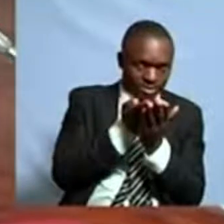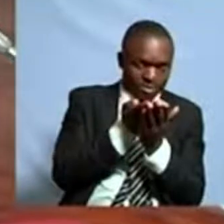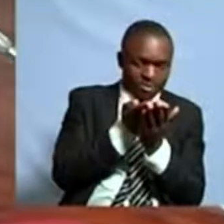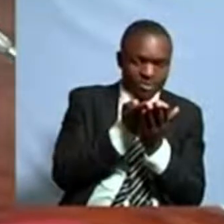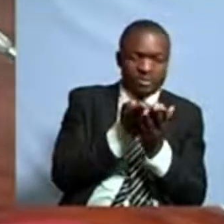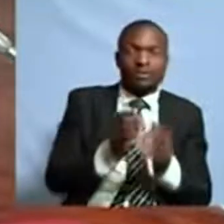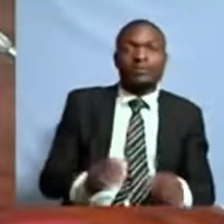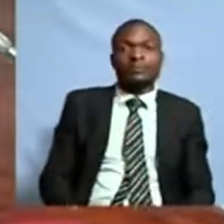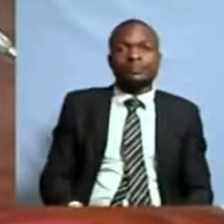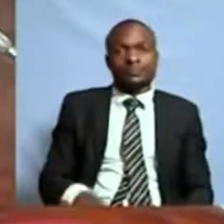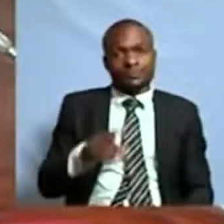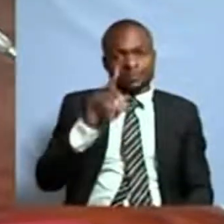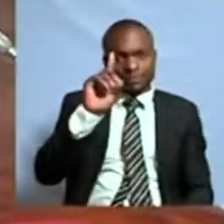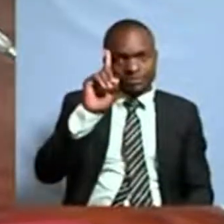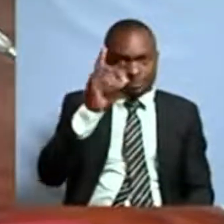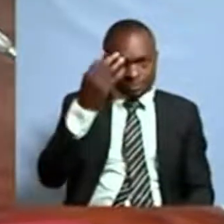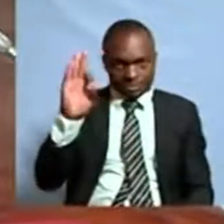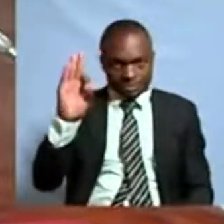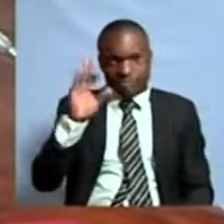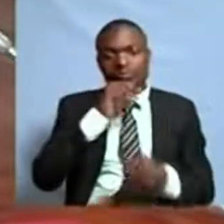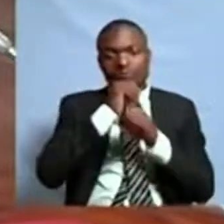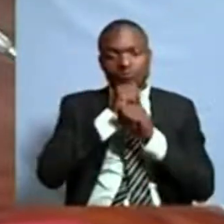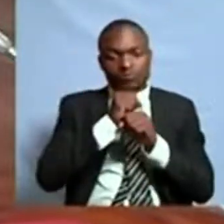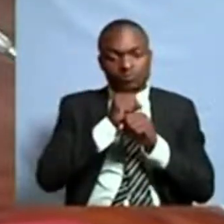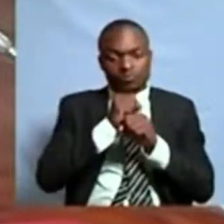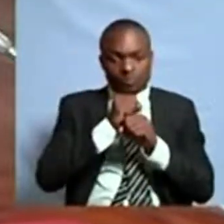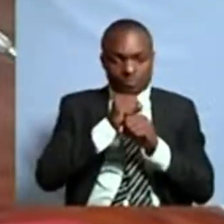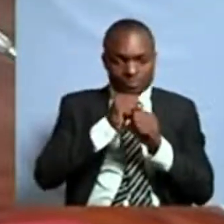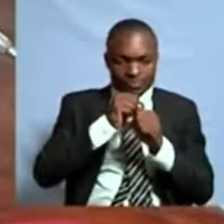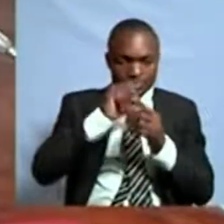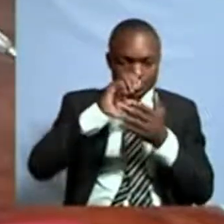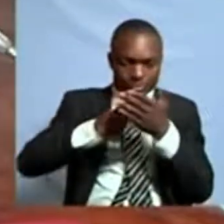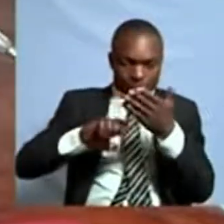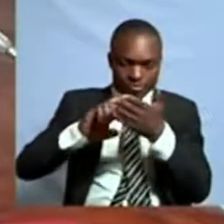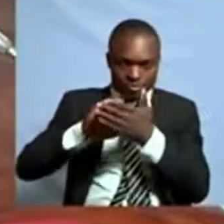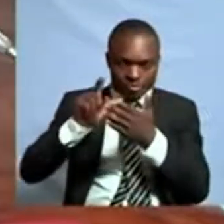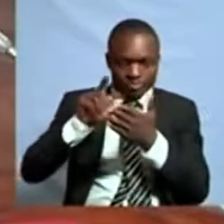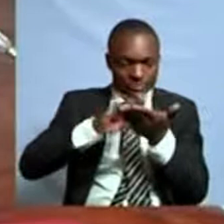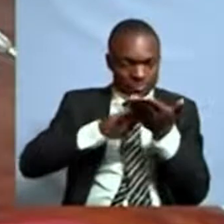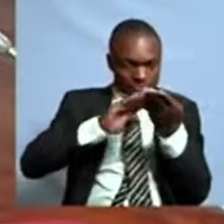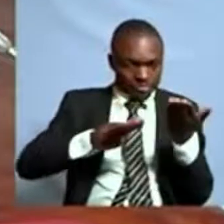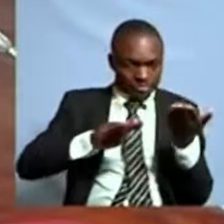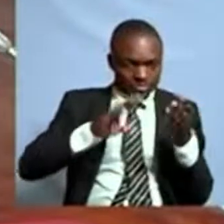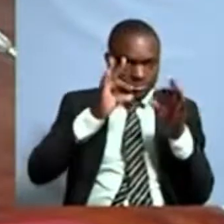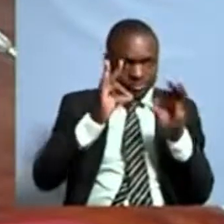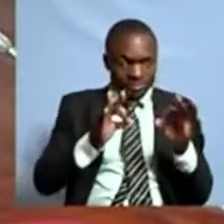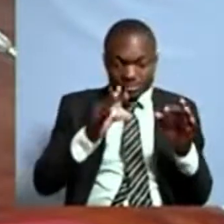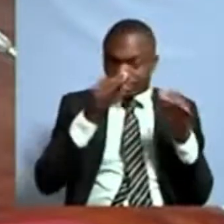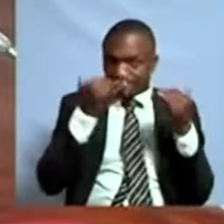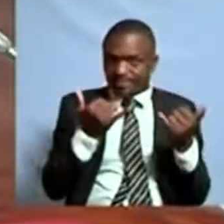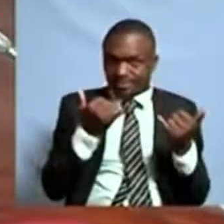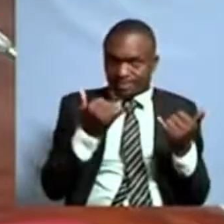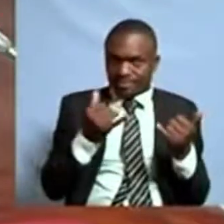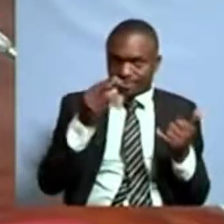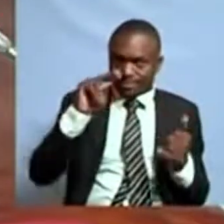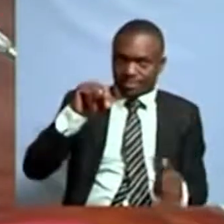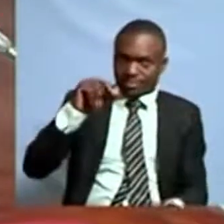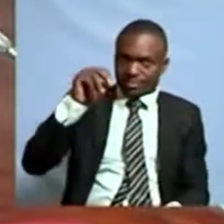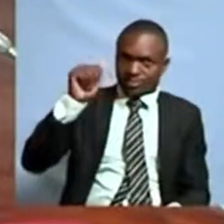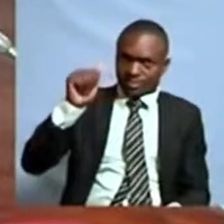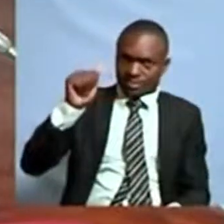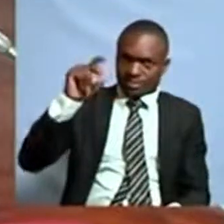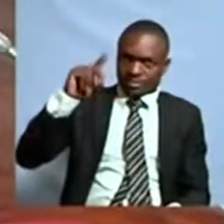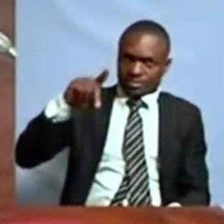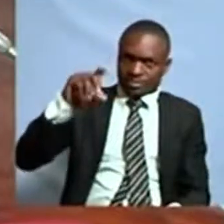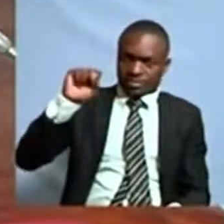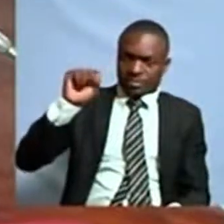the one-off age withdrawal, we believe that if by now NAPSA had innovated to